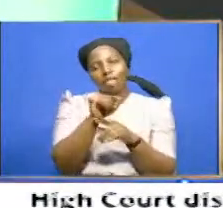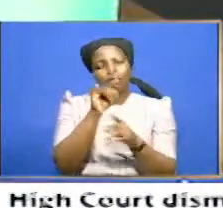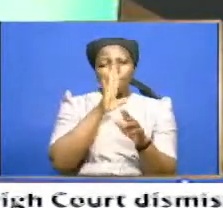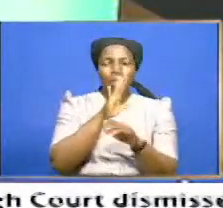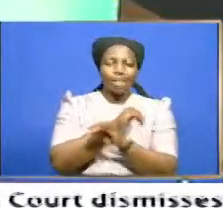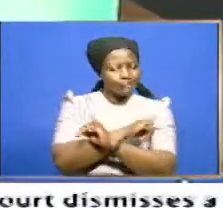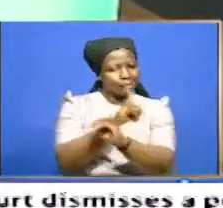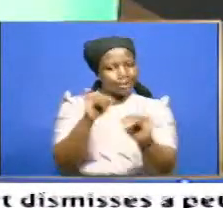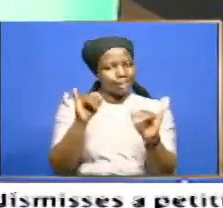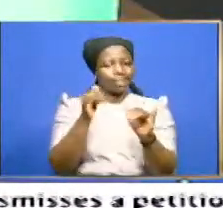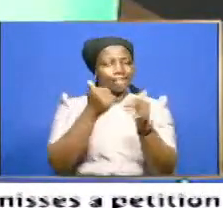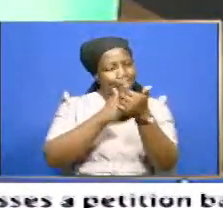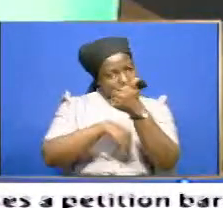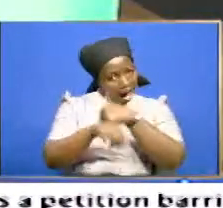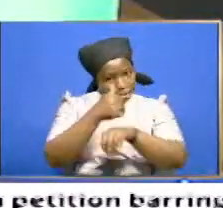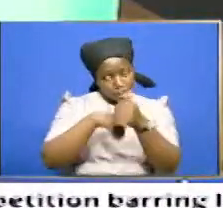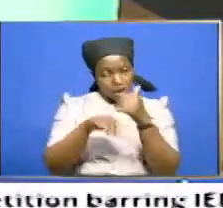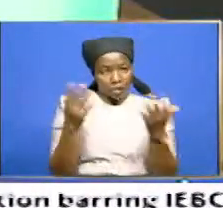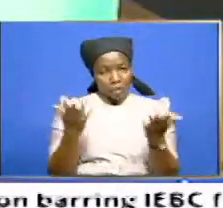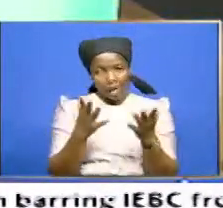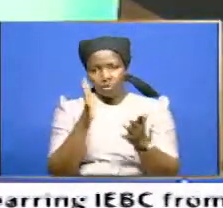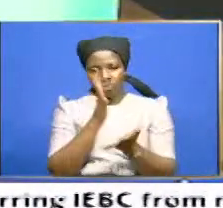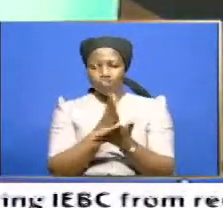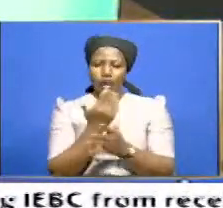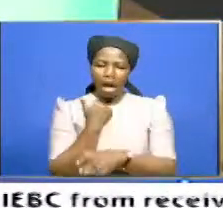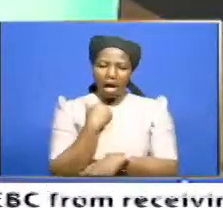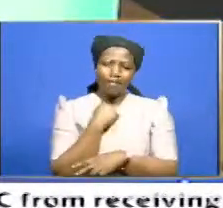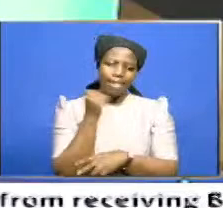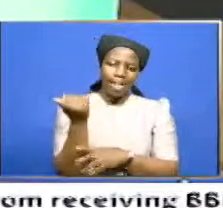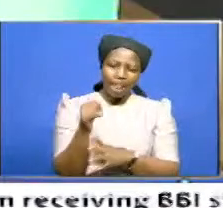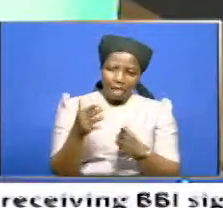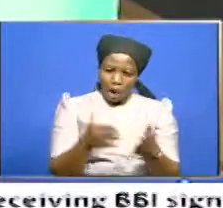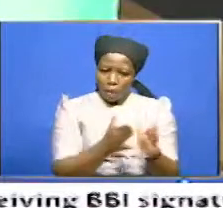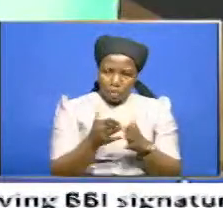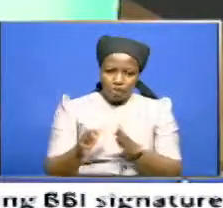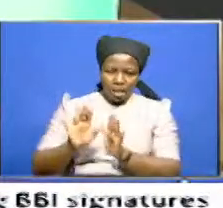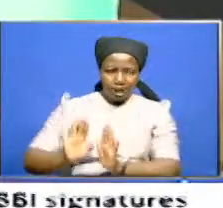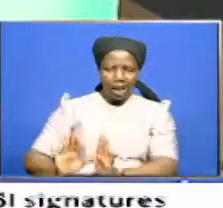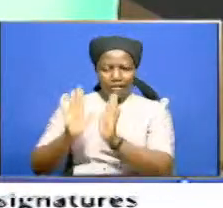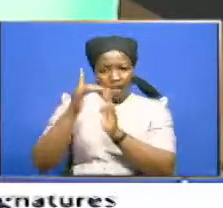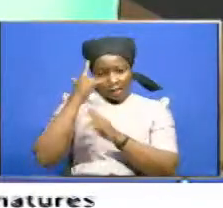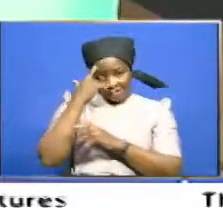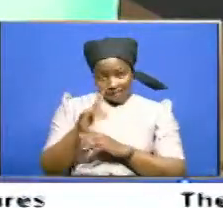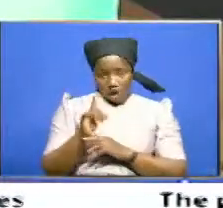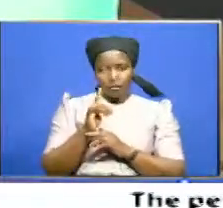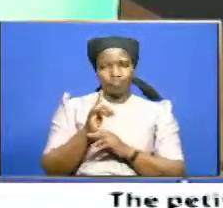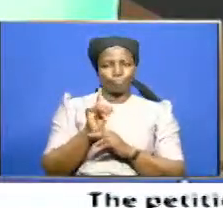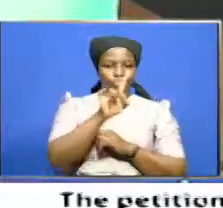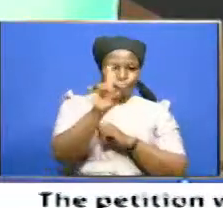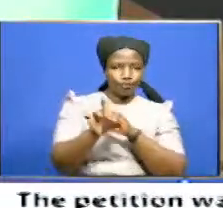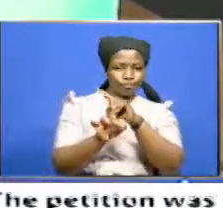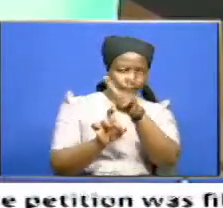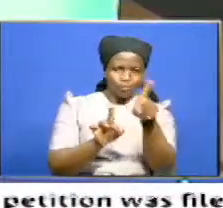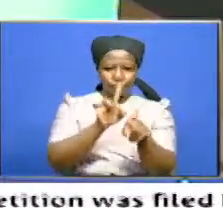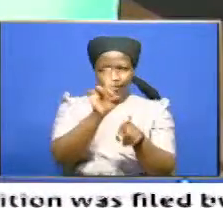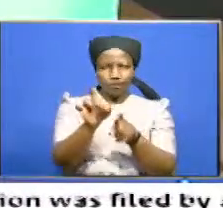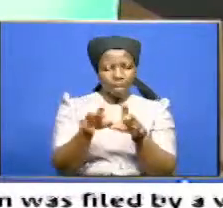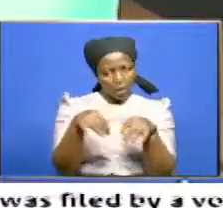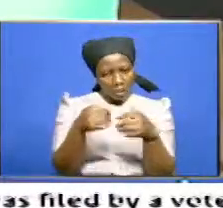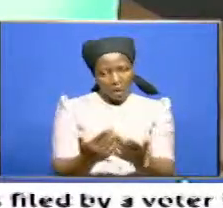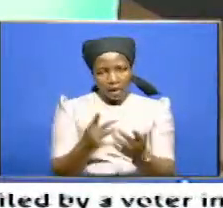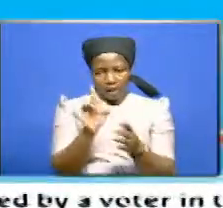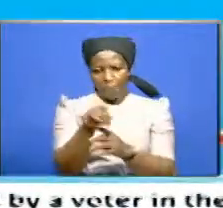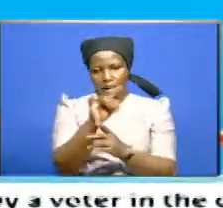exercise whereby there will be no room left for speculation or for